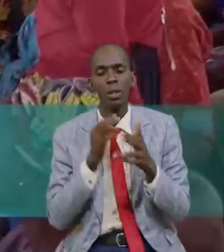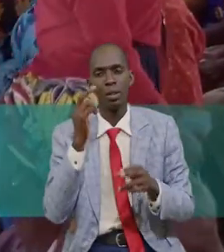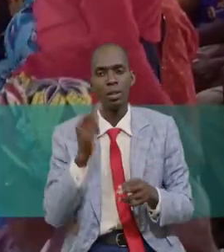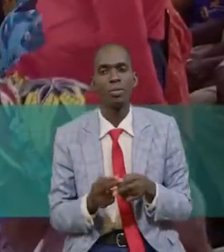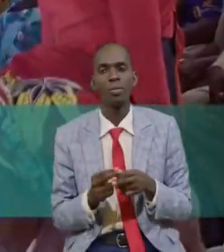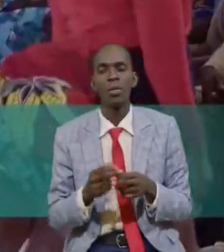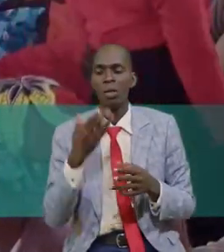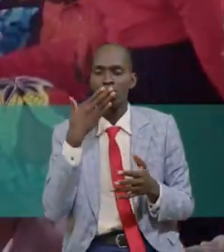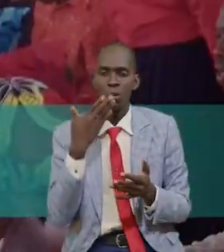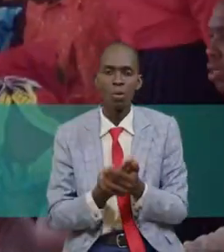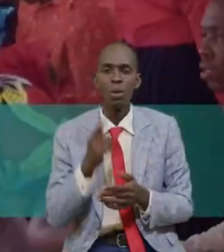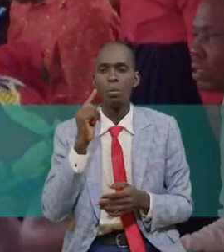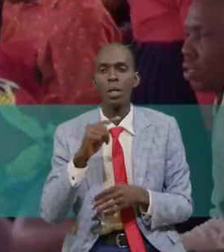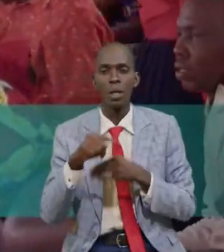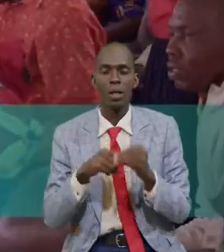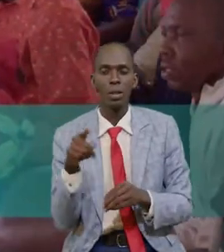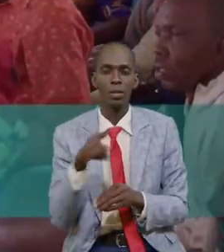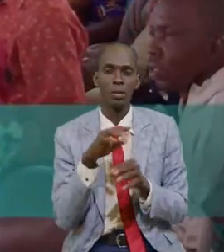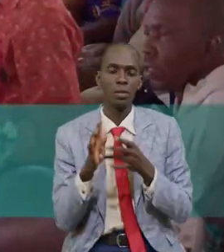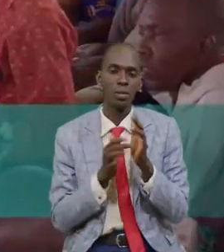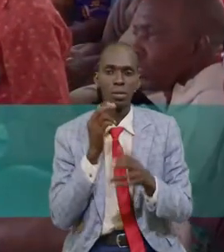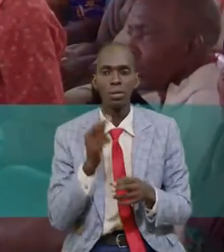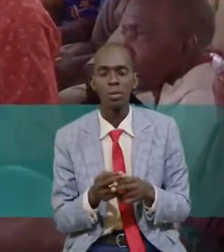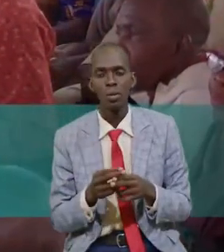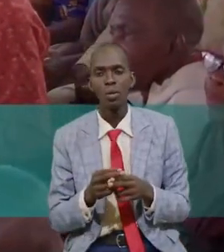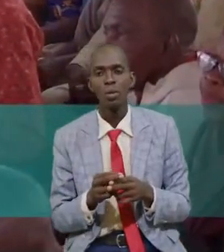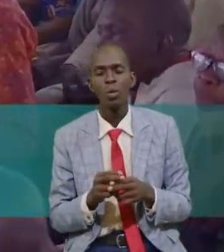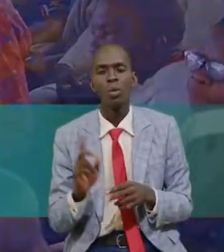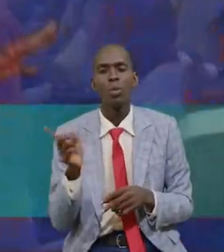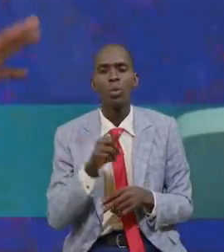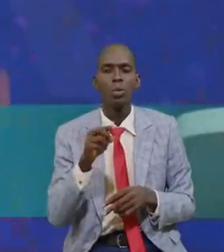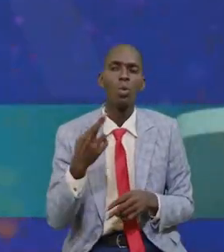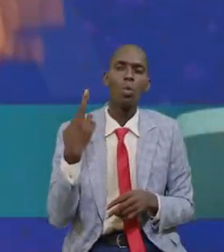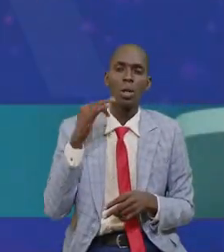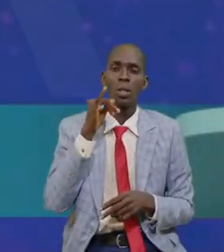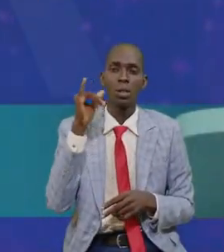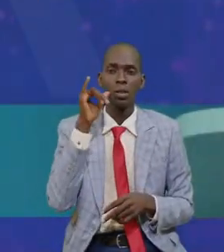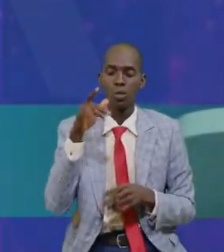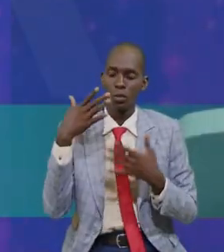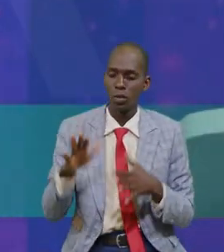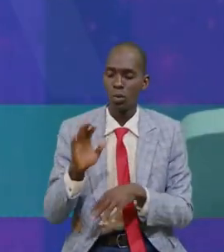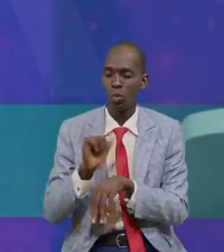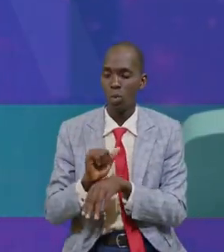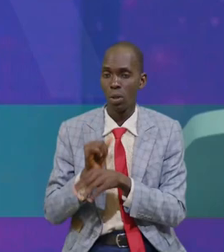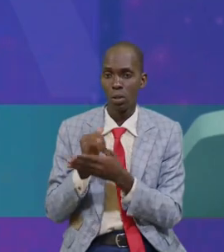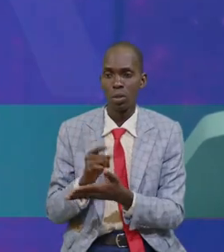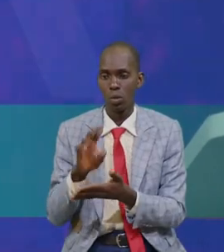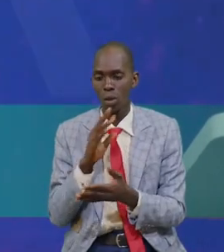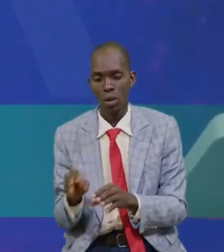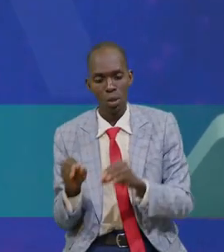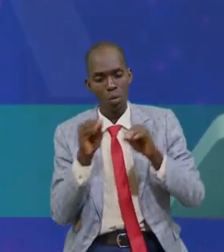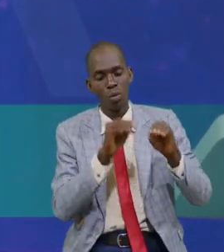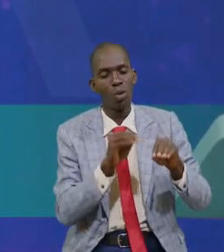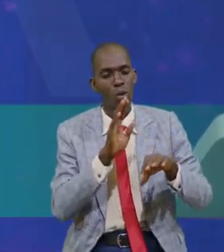Good testimony. Where you were yesterday, you finished the work there, you are here on the new